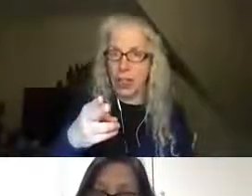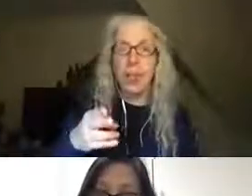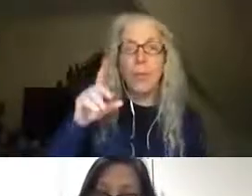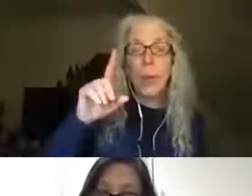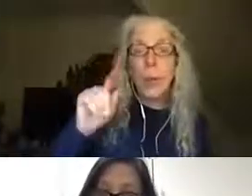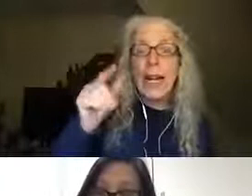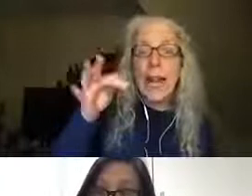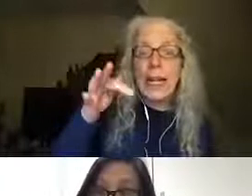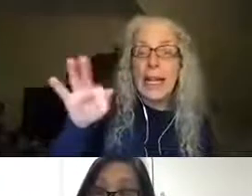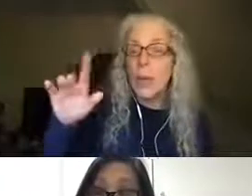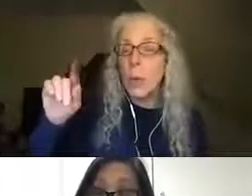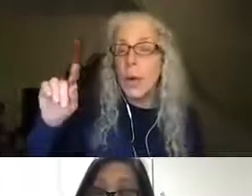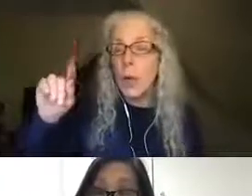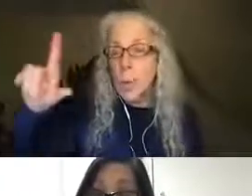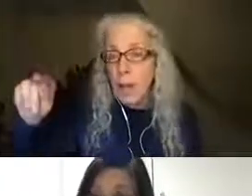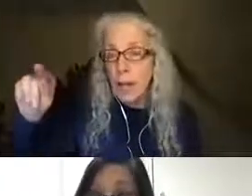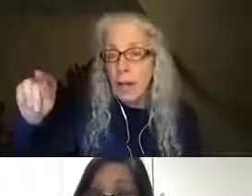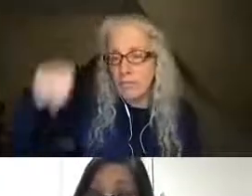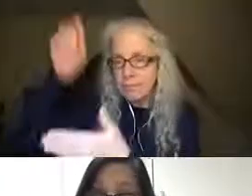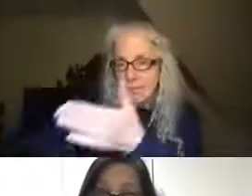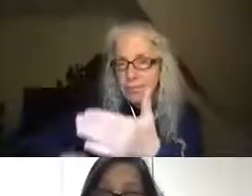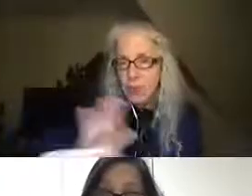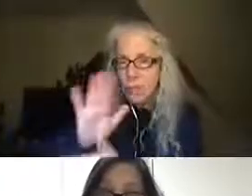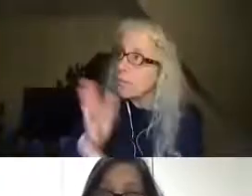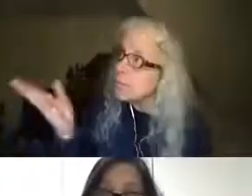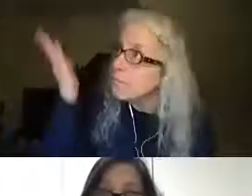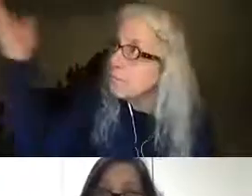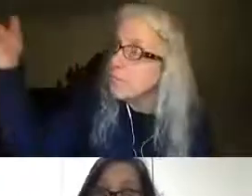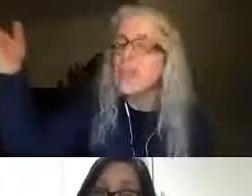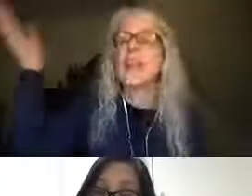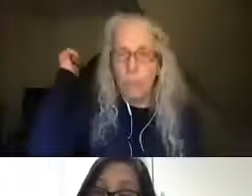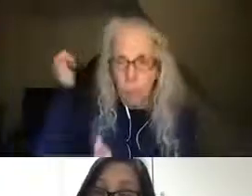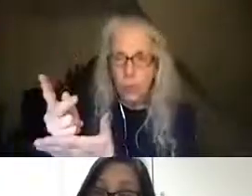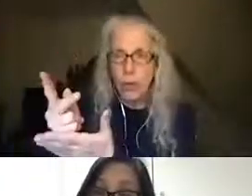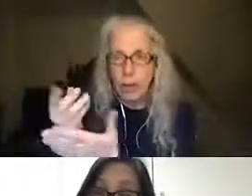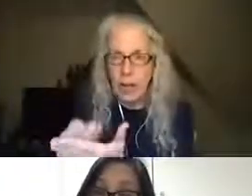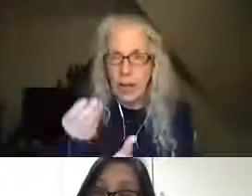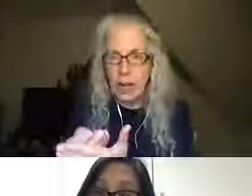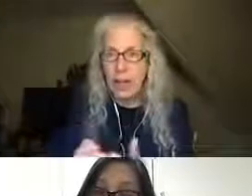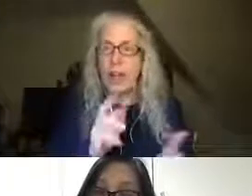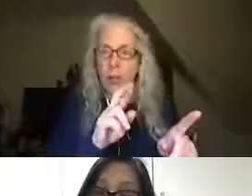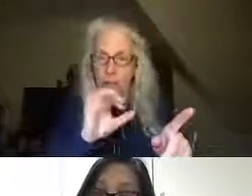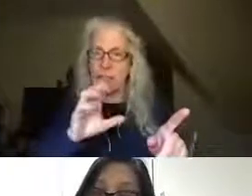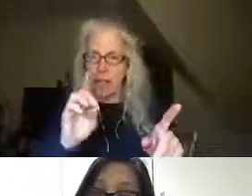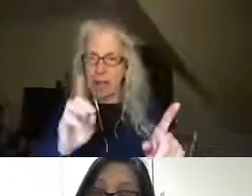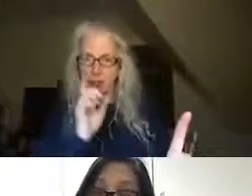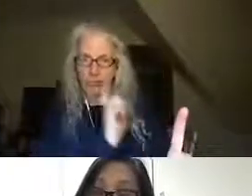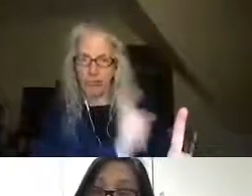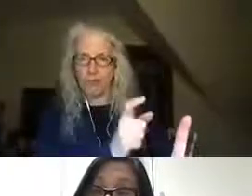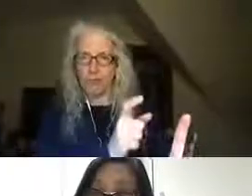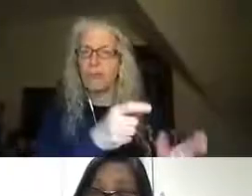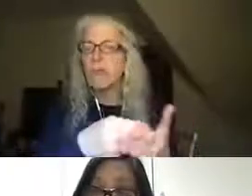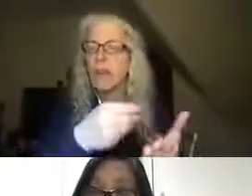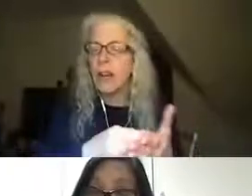the proposal and funding was finalized, and RICDHH was awarded a grant in the amount